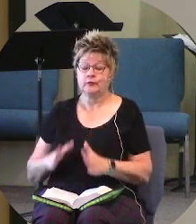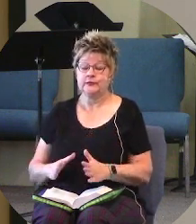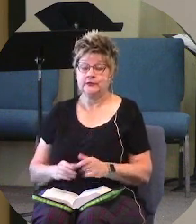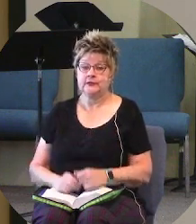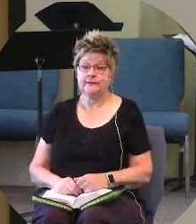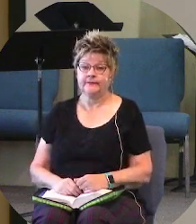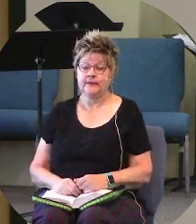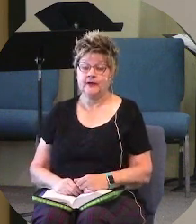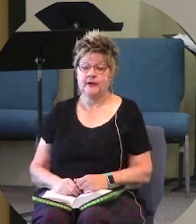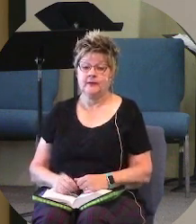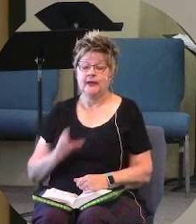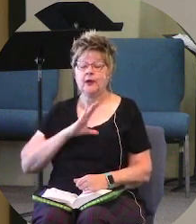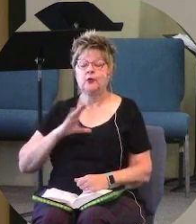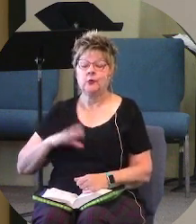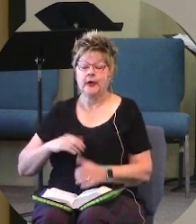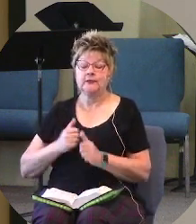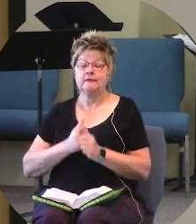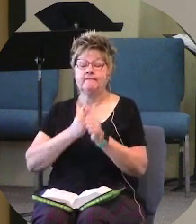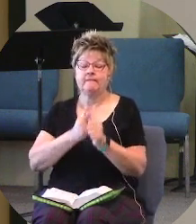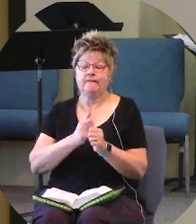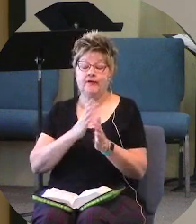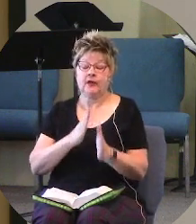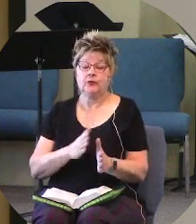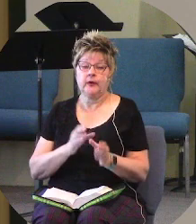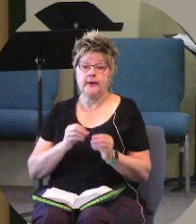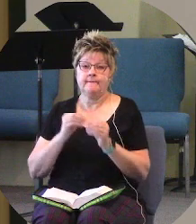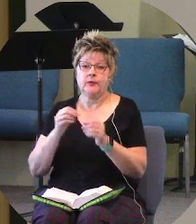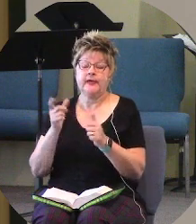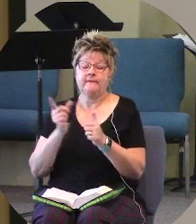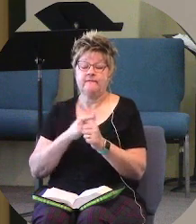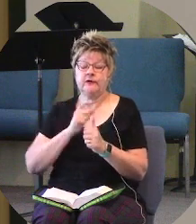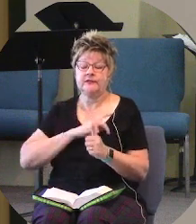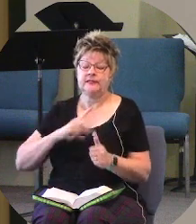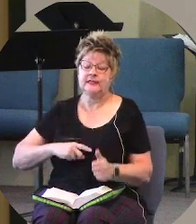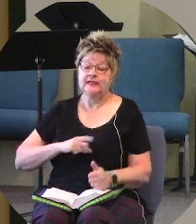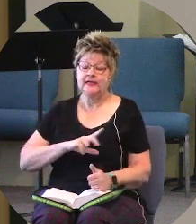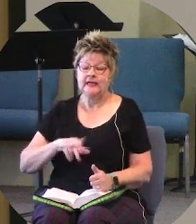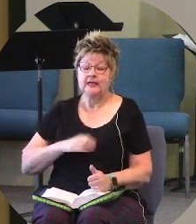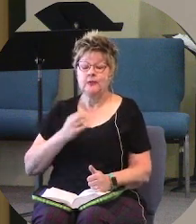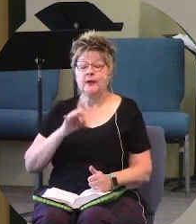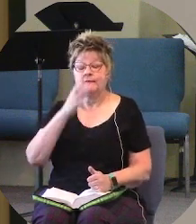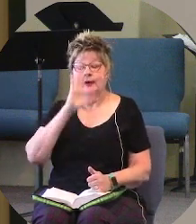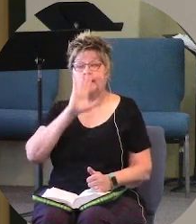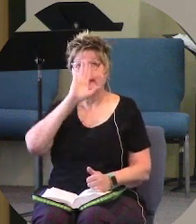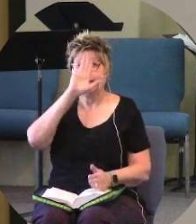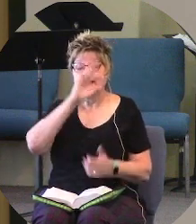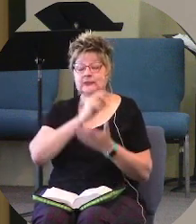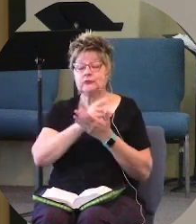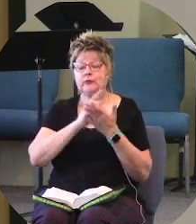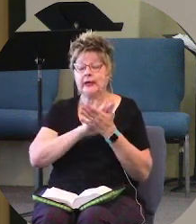Being a Christ follower. Putting first the kingdom of God and his righteousness.